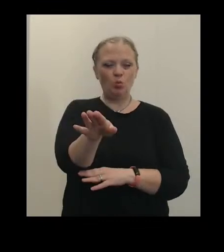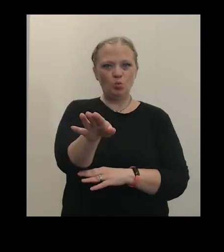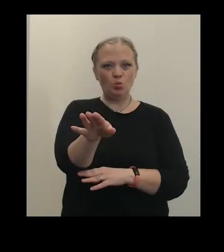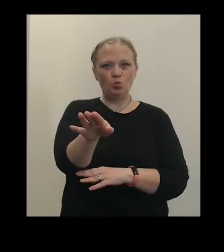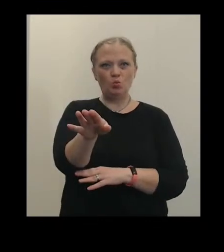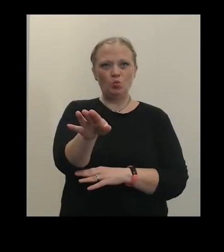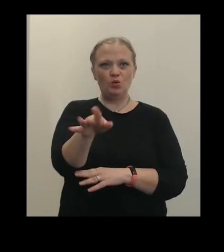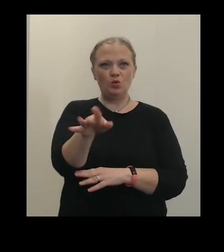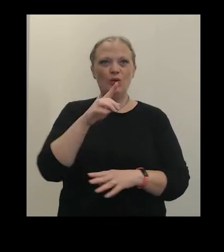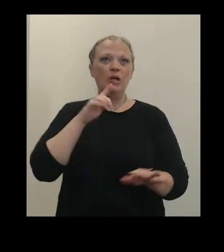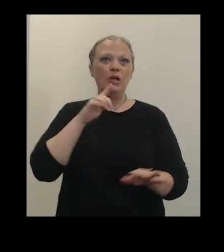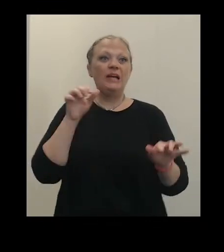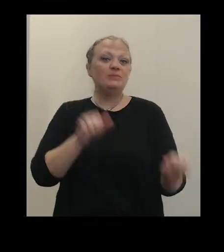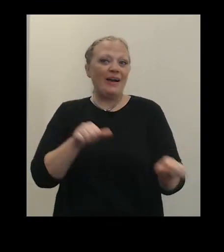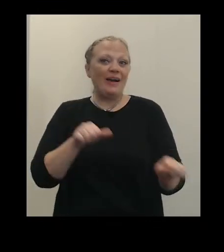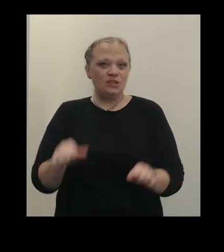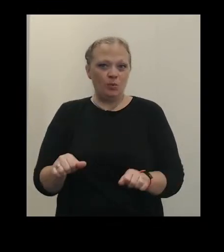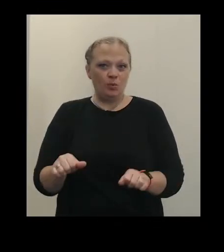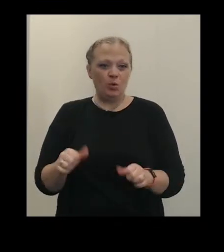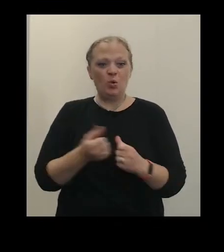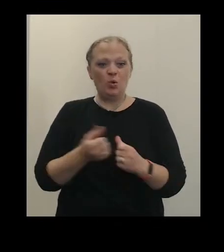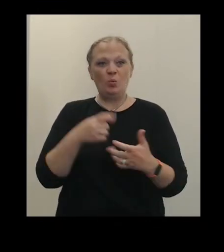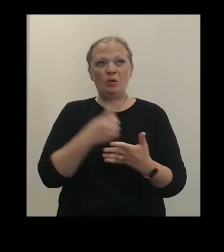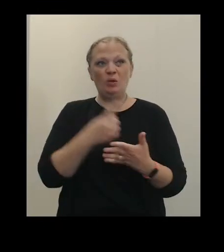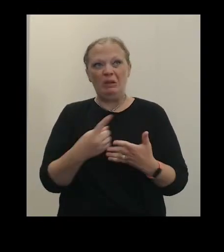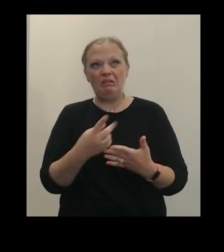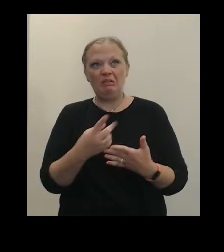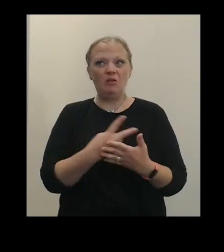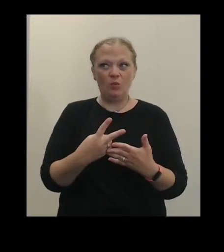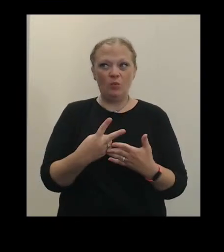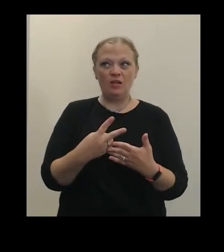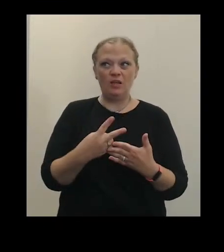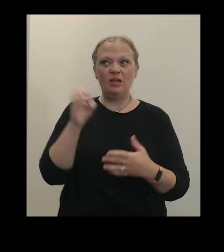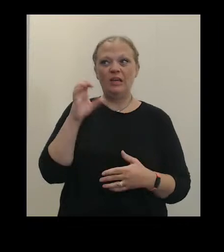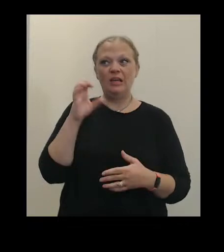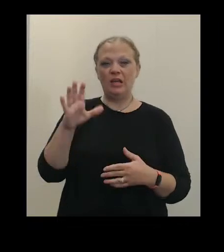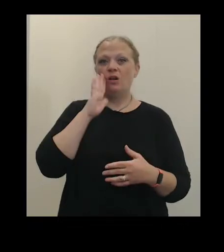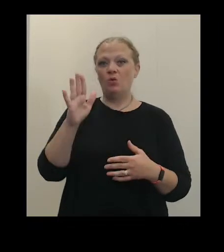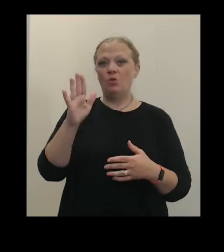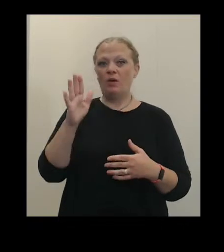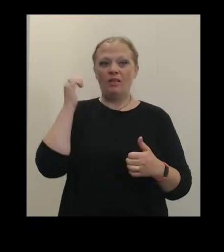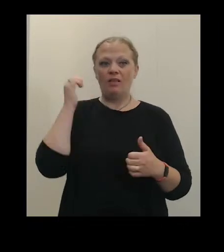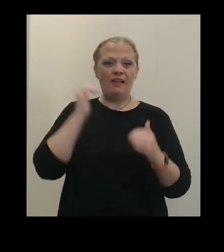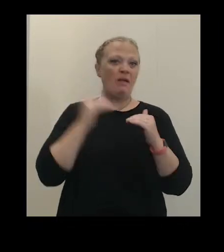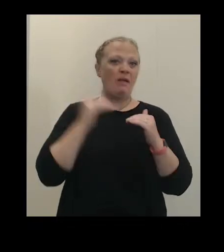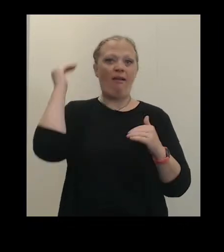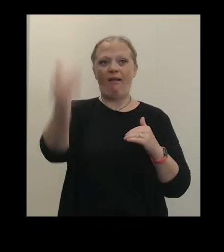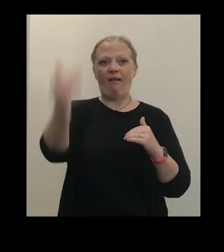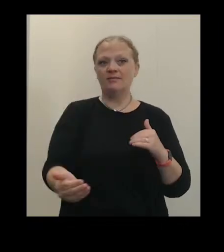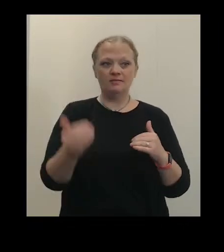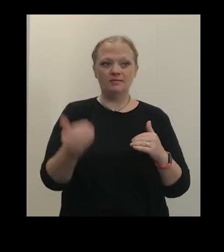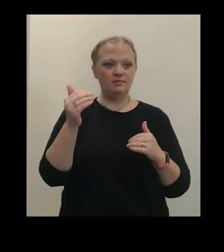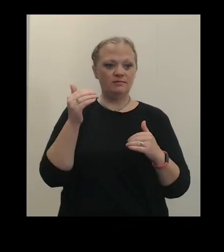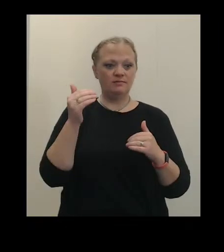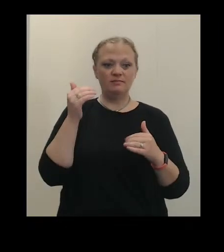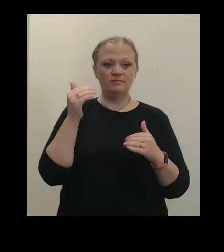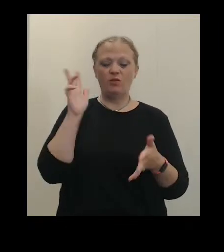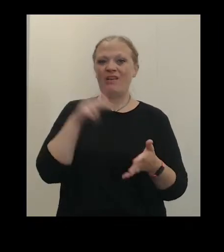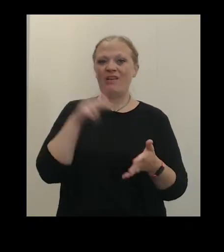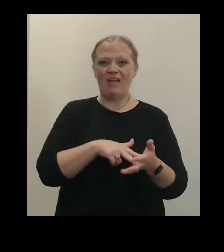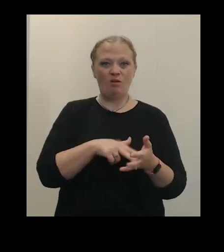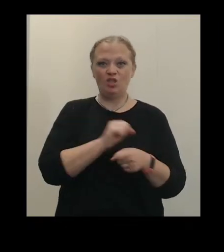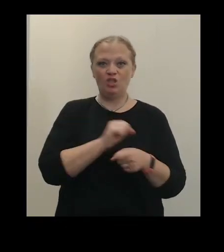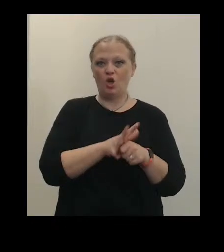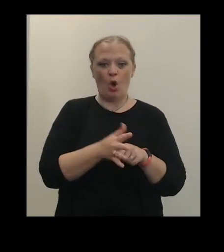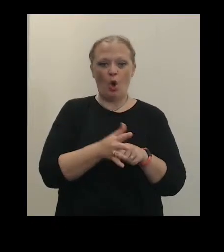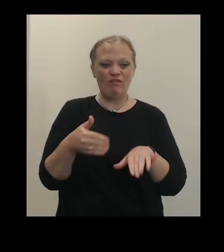it's possible that within the next week or two, Erie County will have surpassed more than 3,000 COVID deaths since the